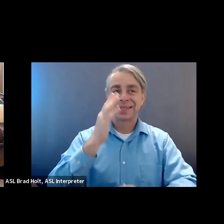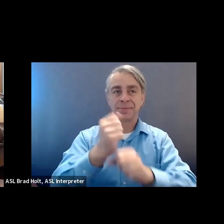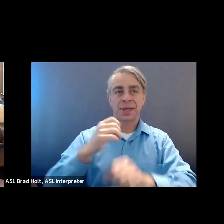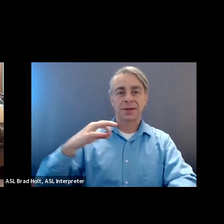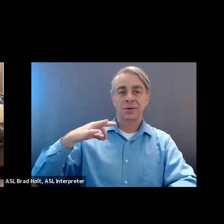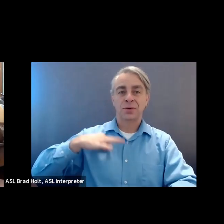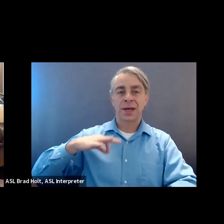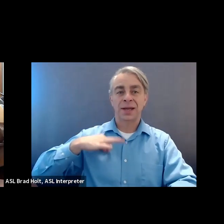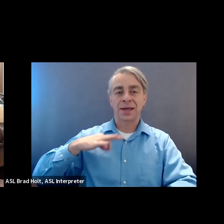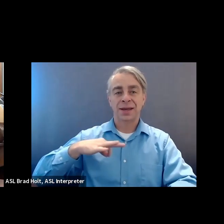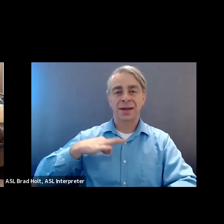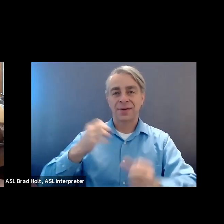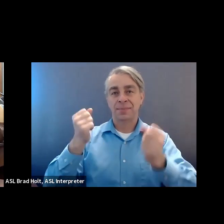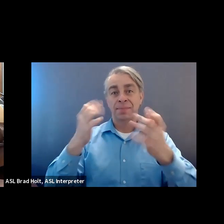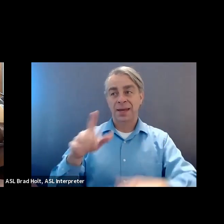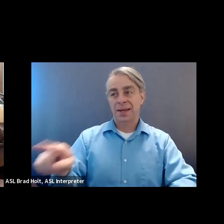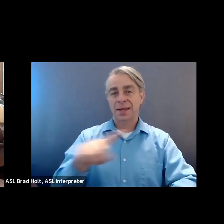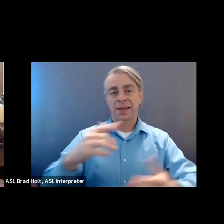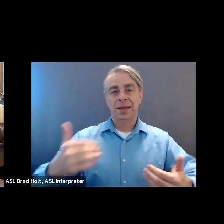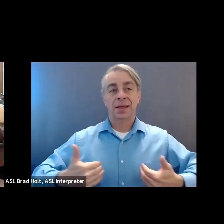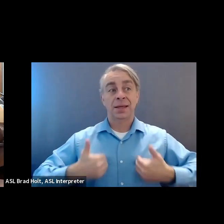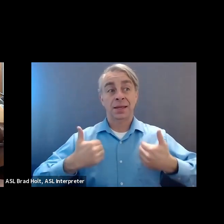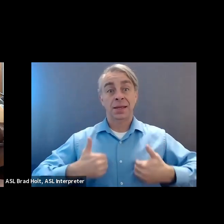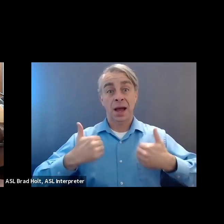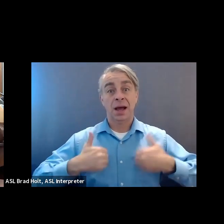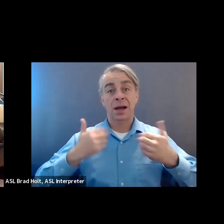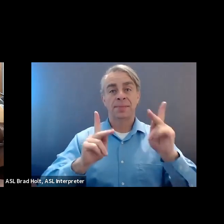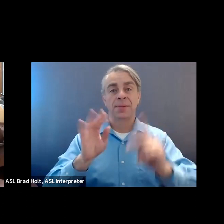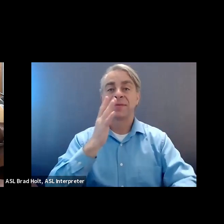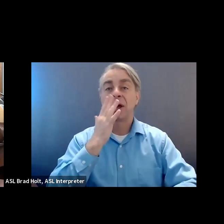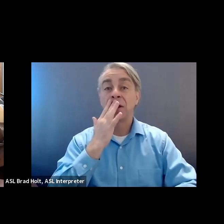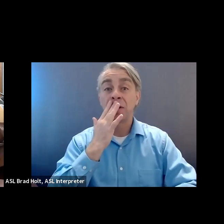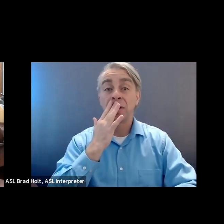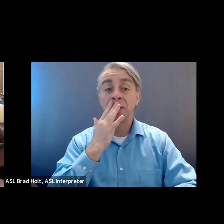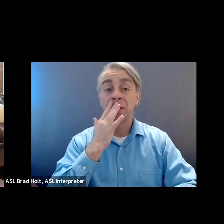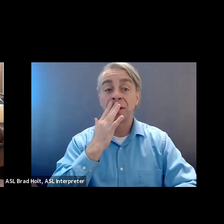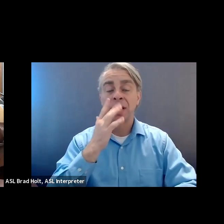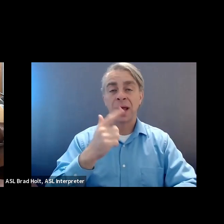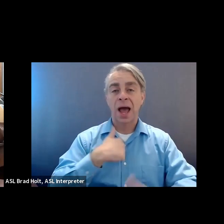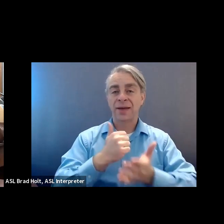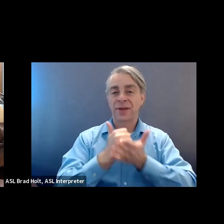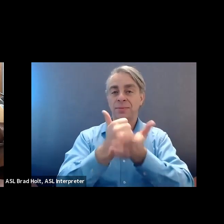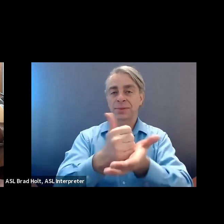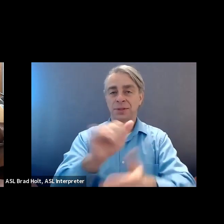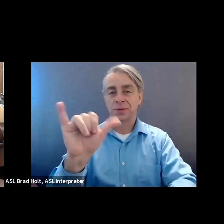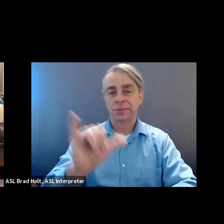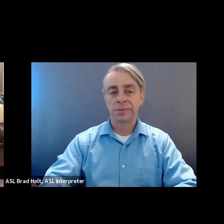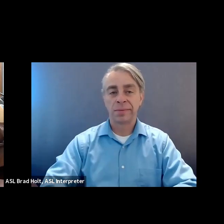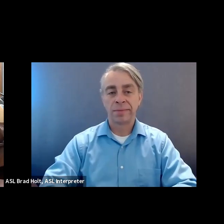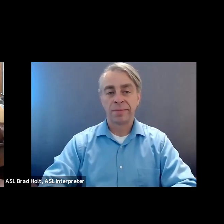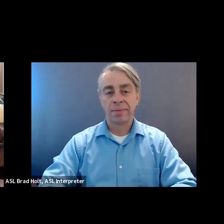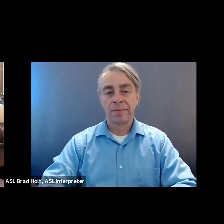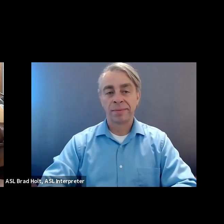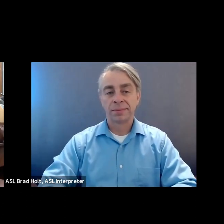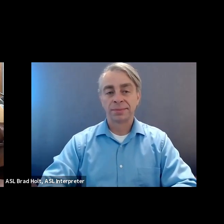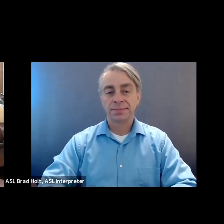of young, predominantly people of color that I have helped along the way. But